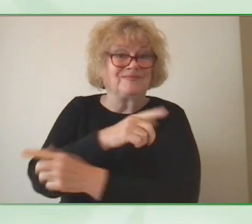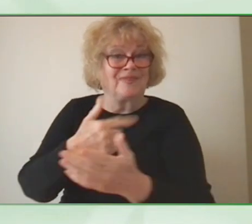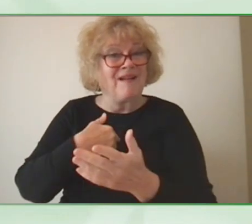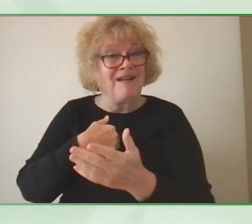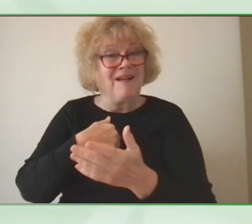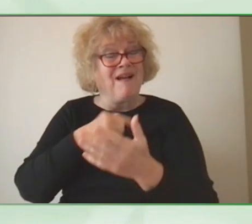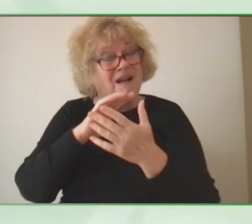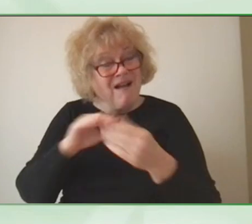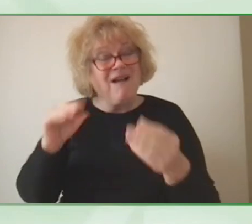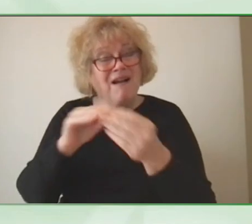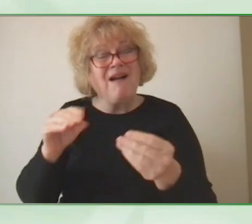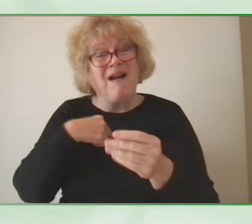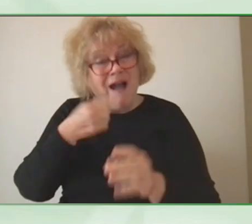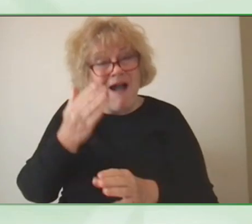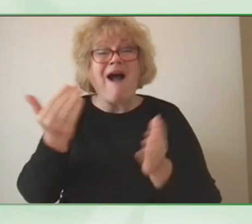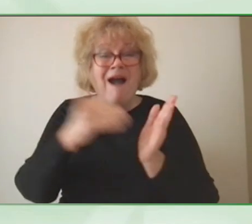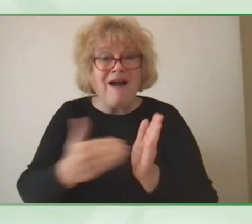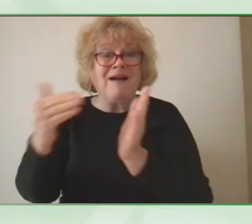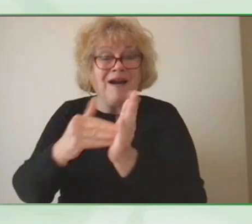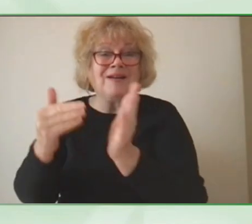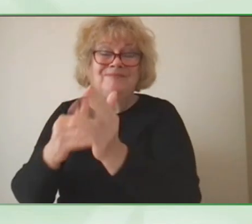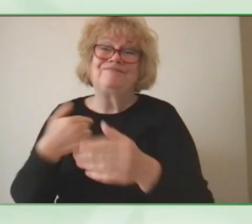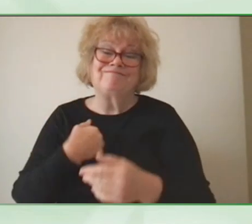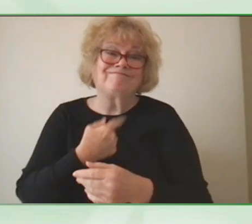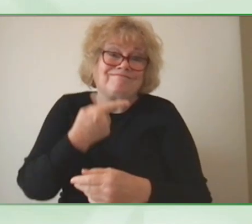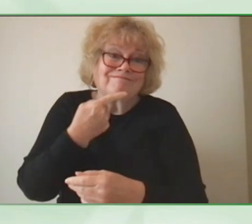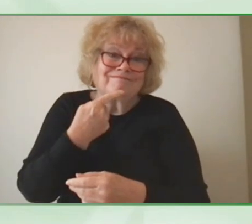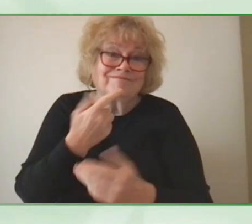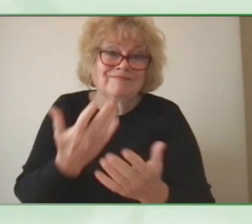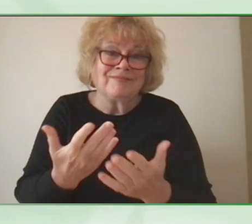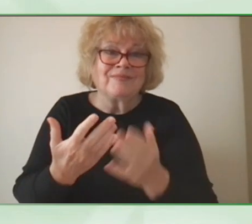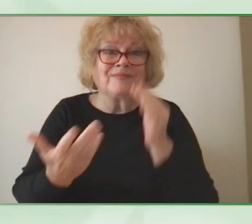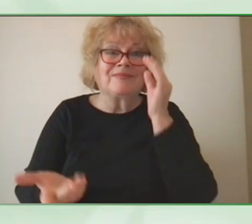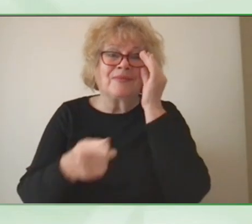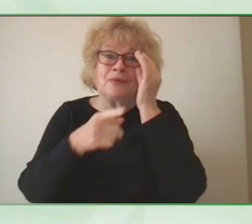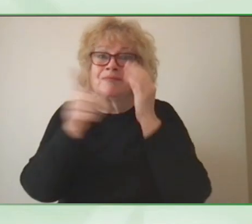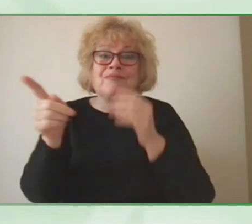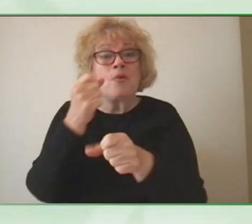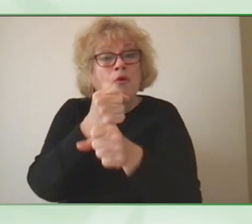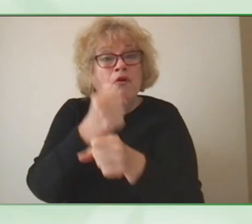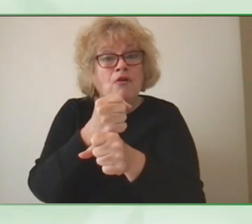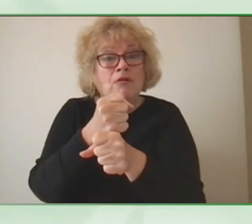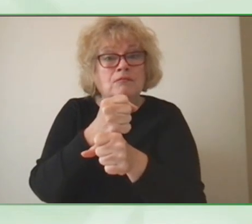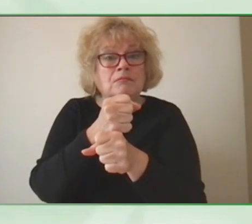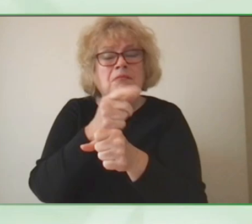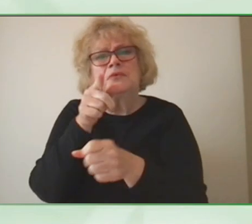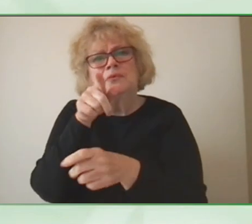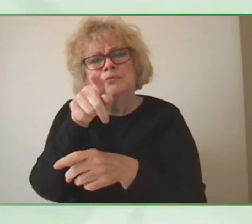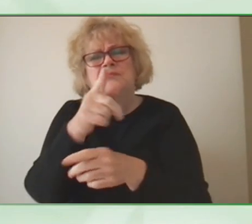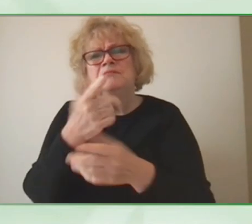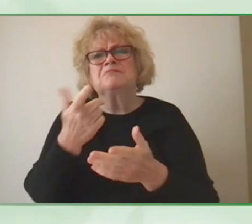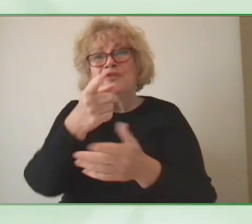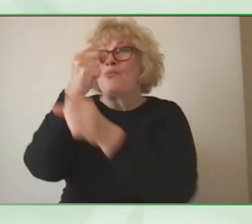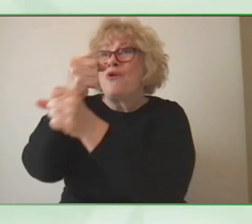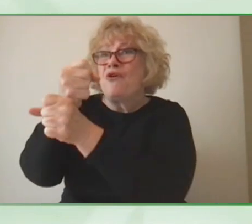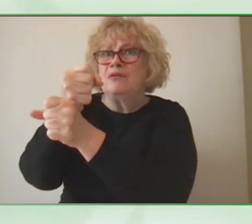child suddenly couldn't go to school for days or weeks? And people would say, I'm not really